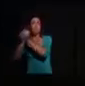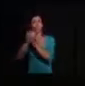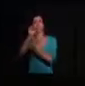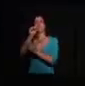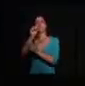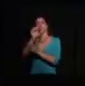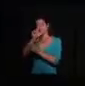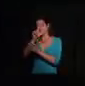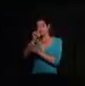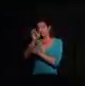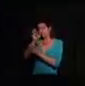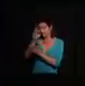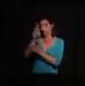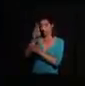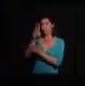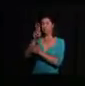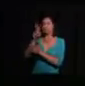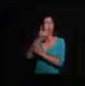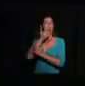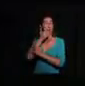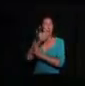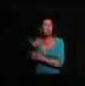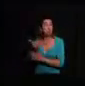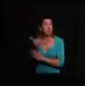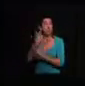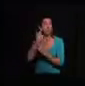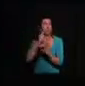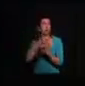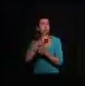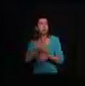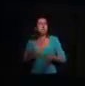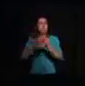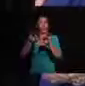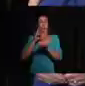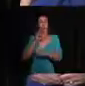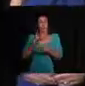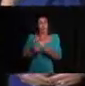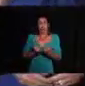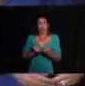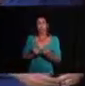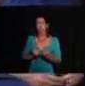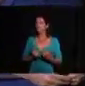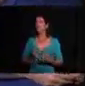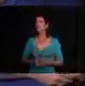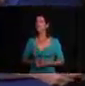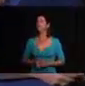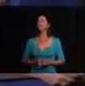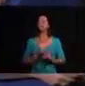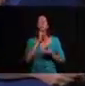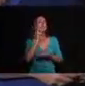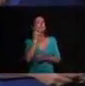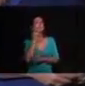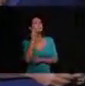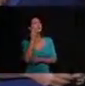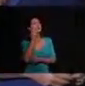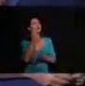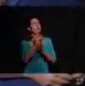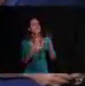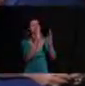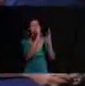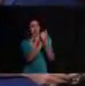highly successful and very relevant in today's marketplace as well. Excellent. Well, Anne-Marie, we're going to see this next